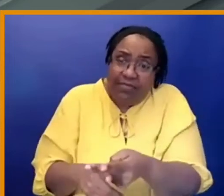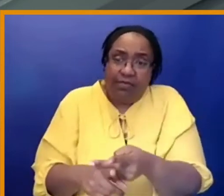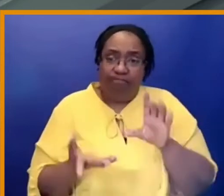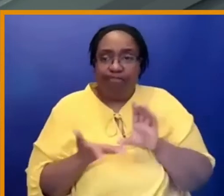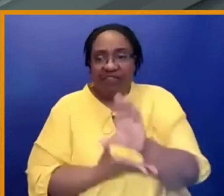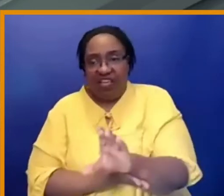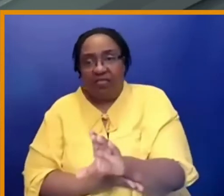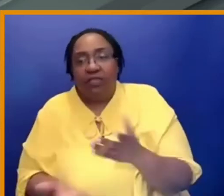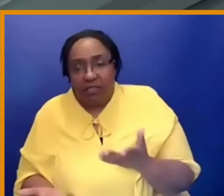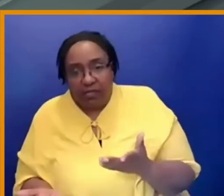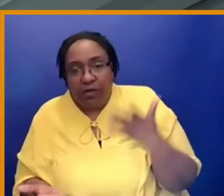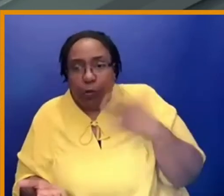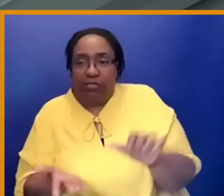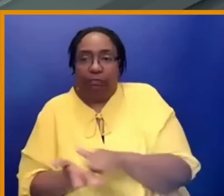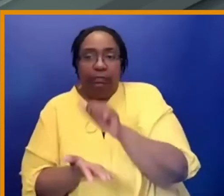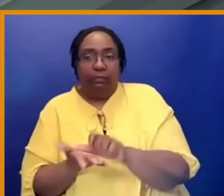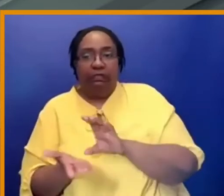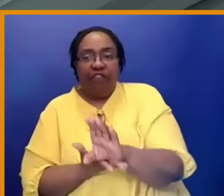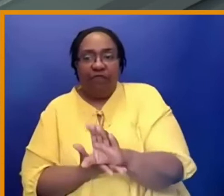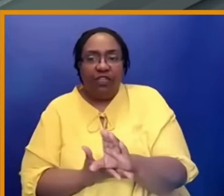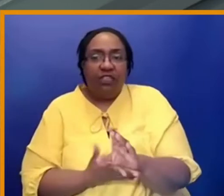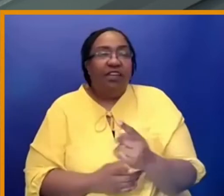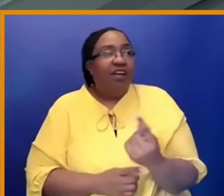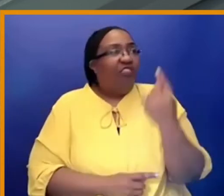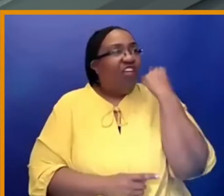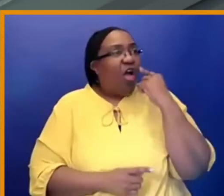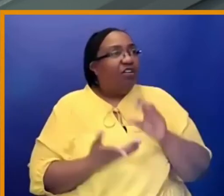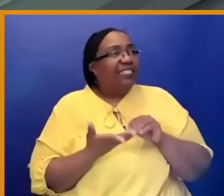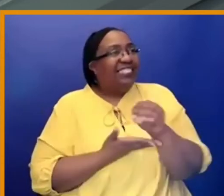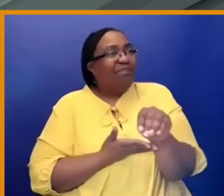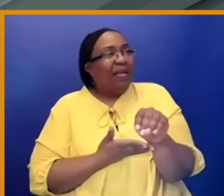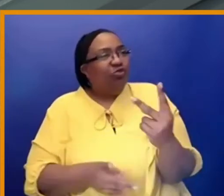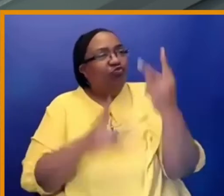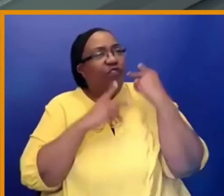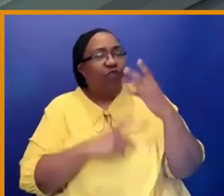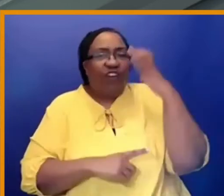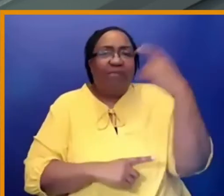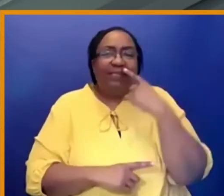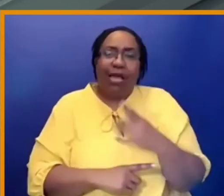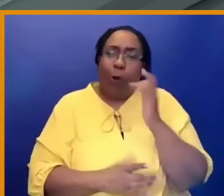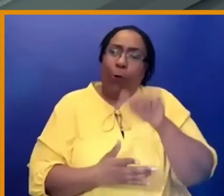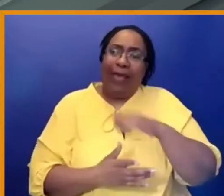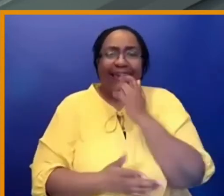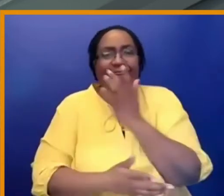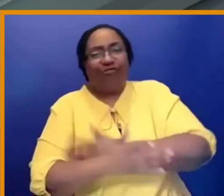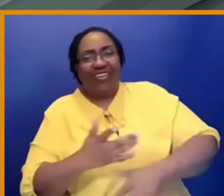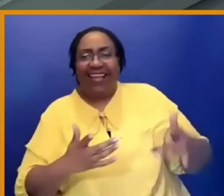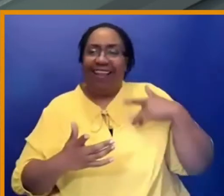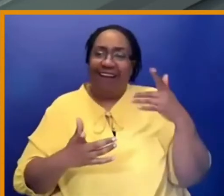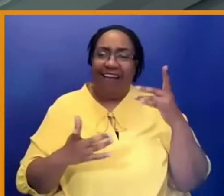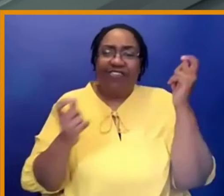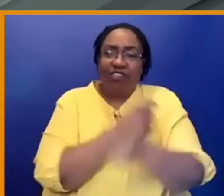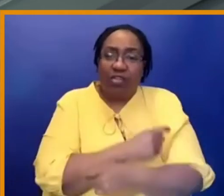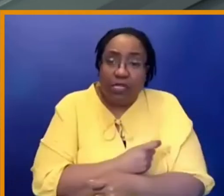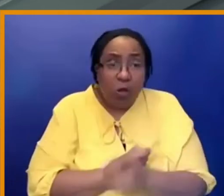at the last spending review, but the budget for traditional infrastructure remained massive in